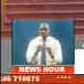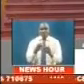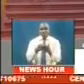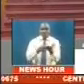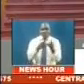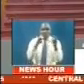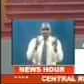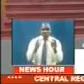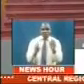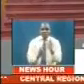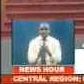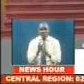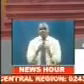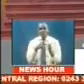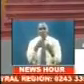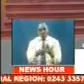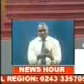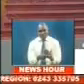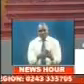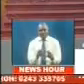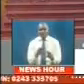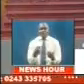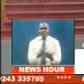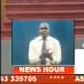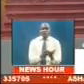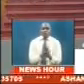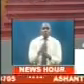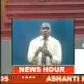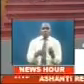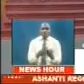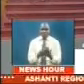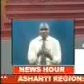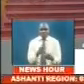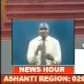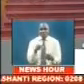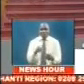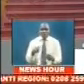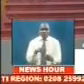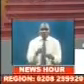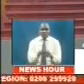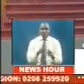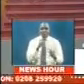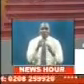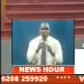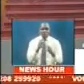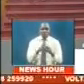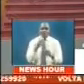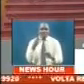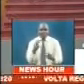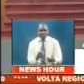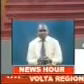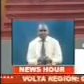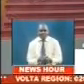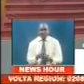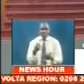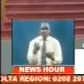board the development agencies like the World Bank and Africa Development Bank. And necessary, we're going to negotiate to ensure that